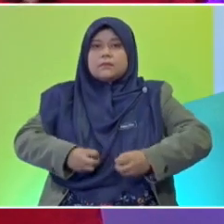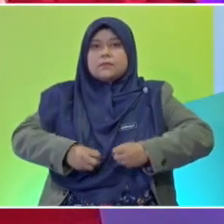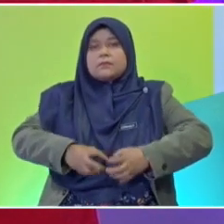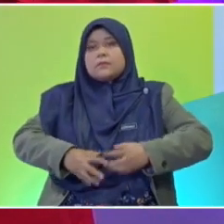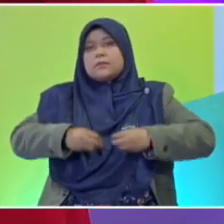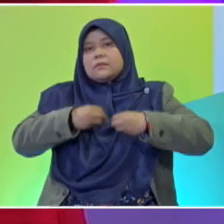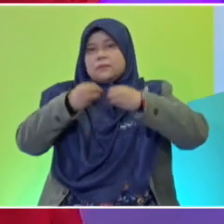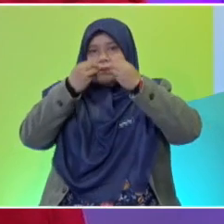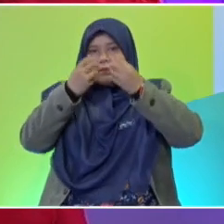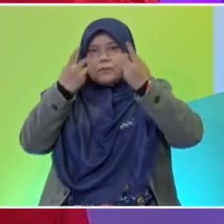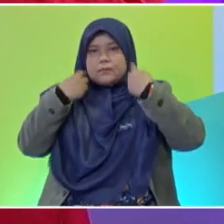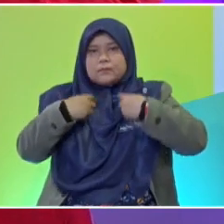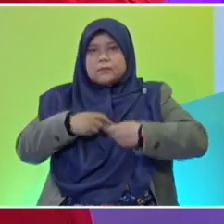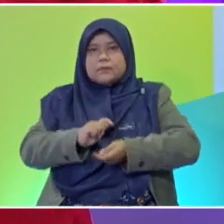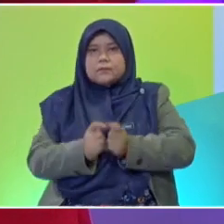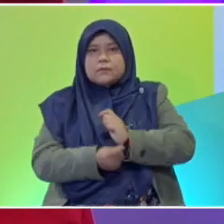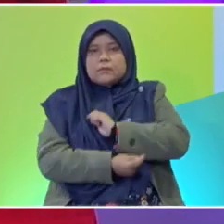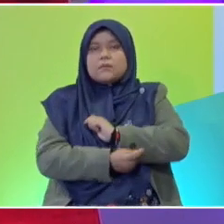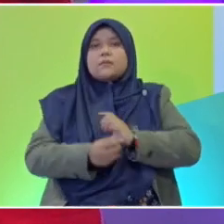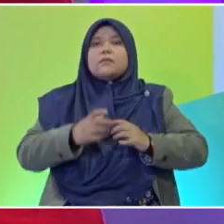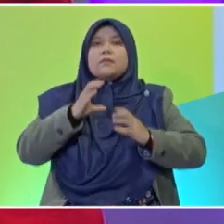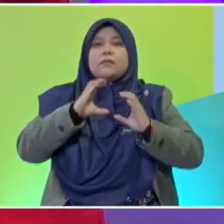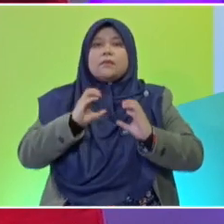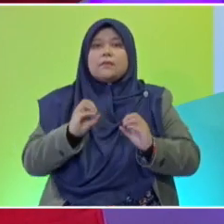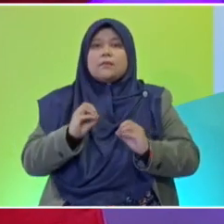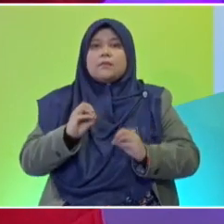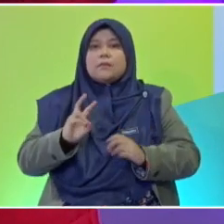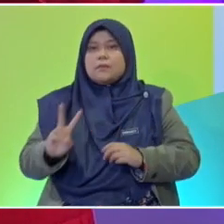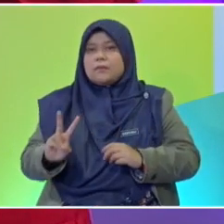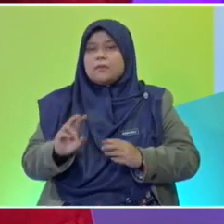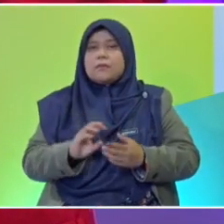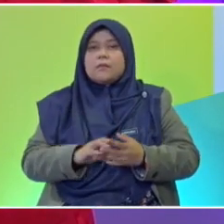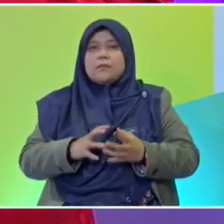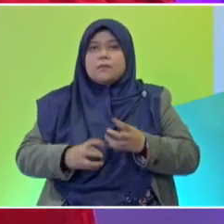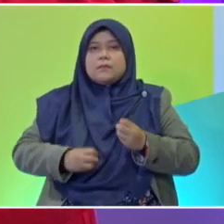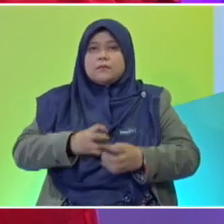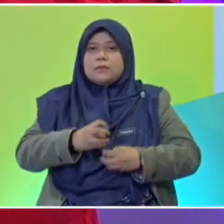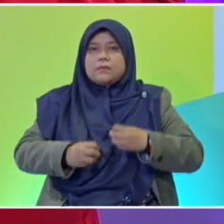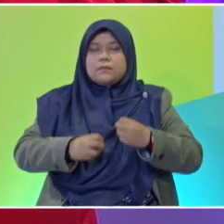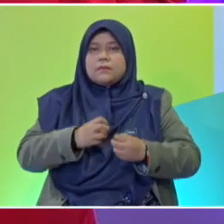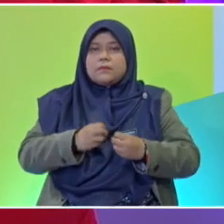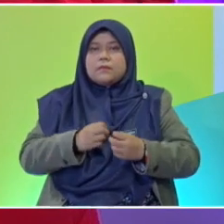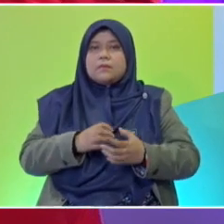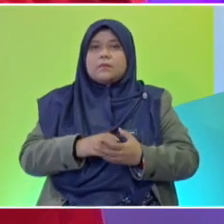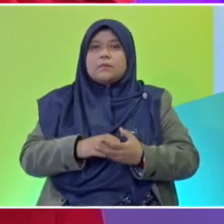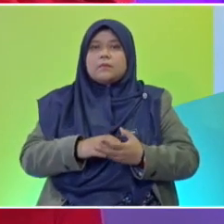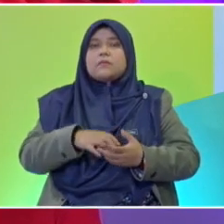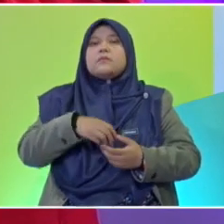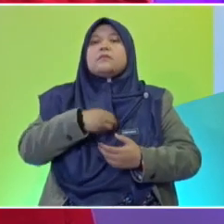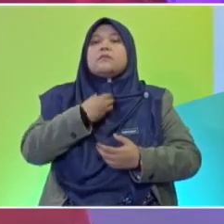carbon dioxide exchange. That's the small balls, if you remember the name, Yeah.